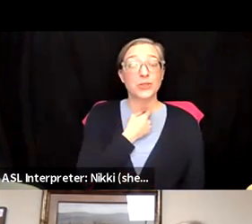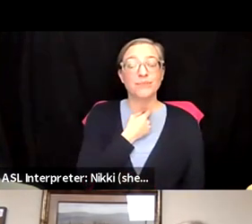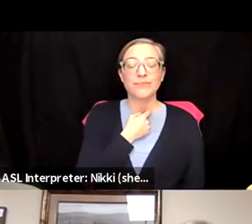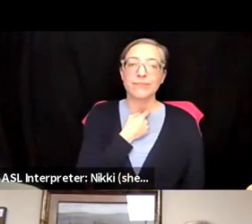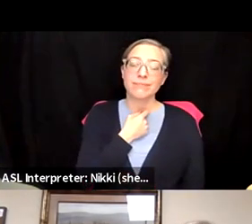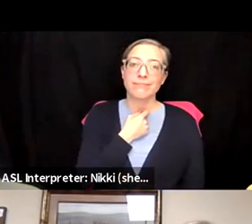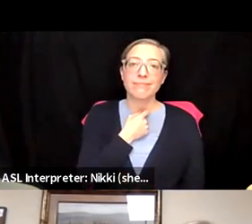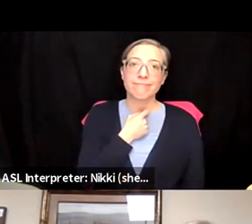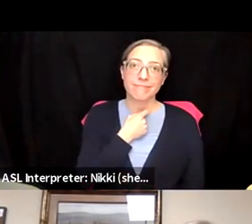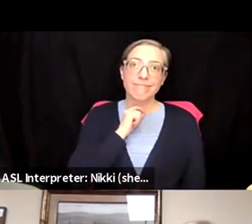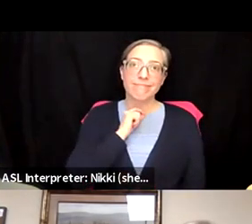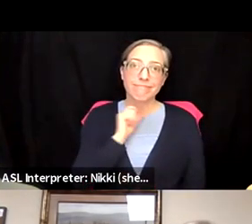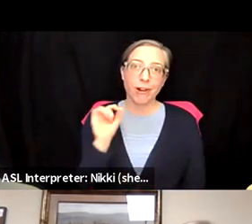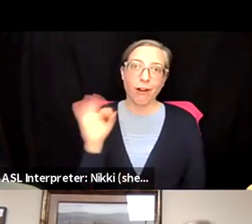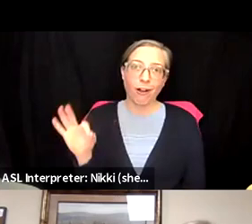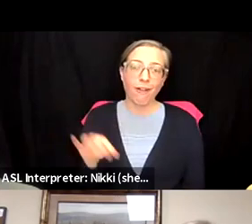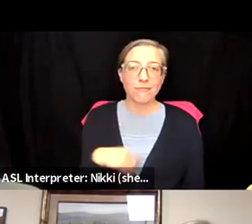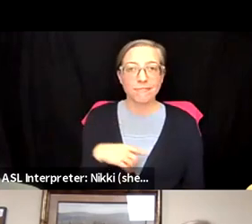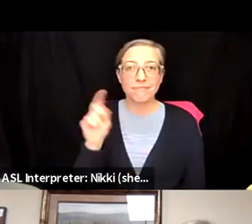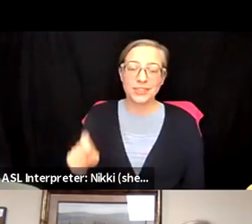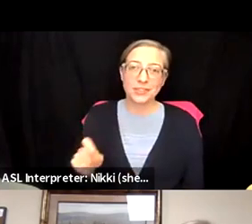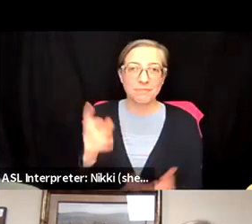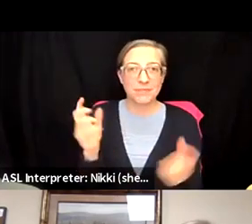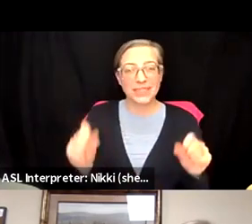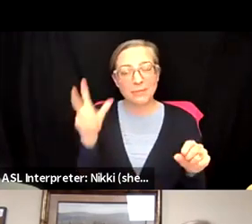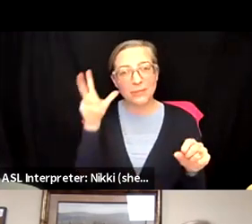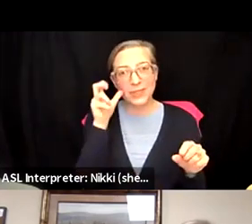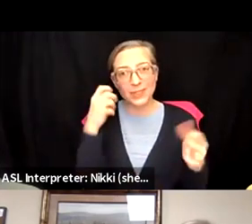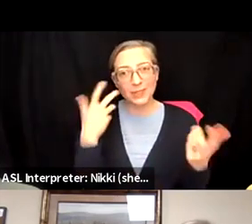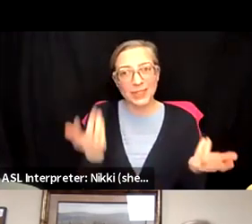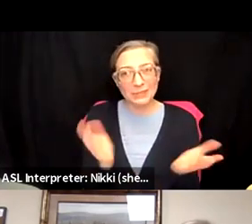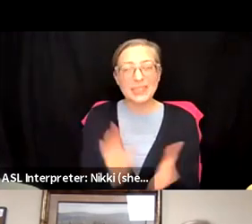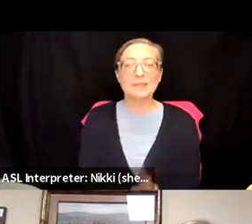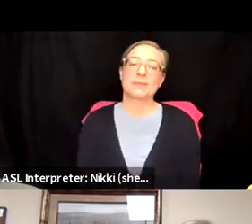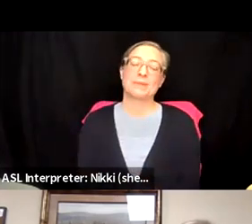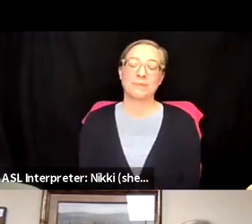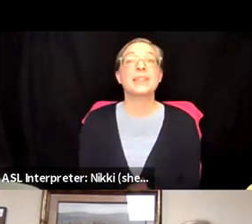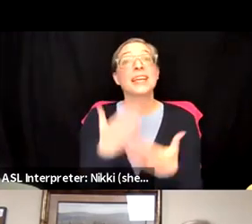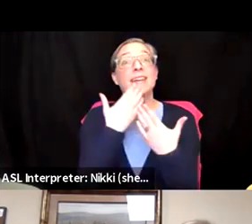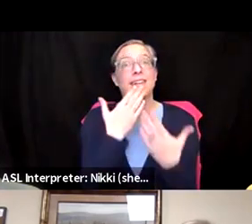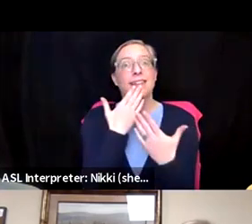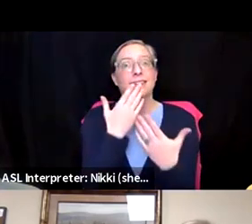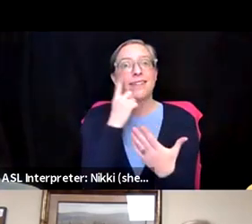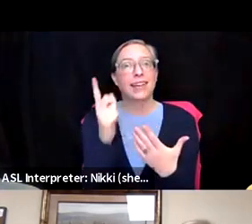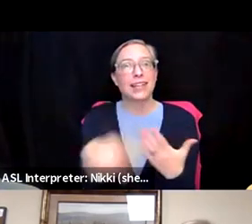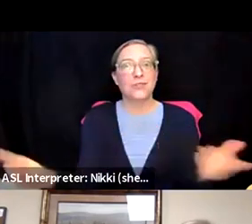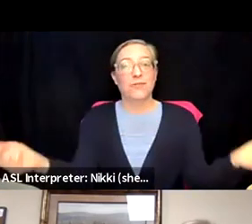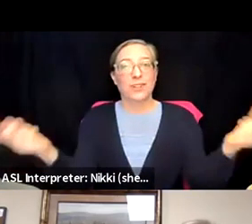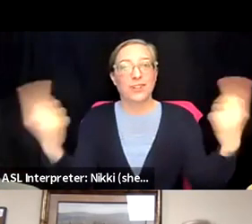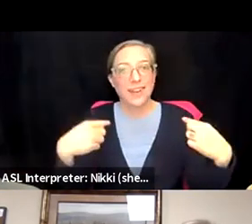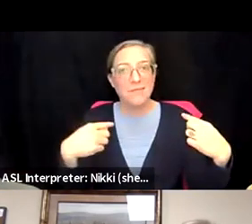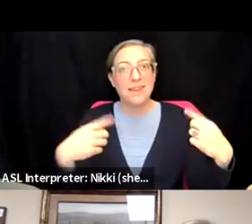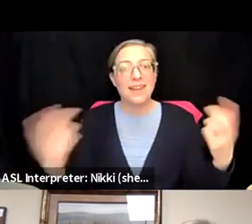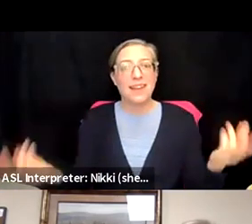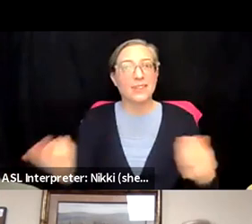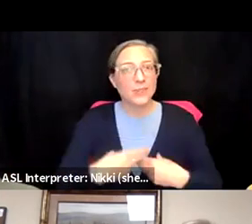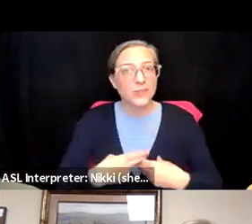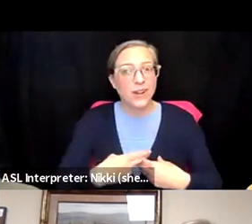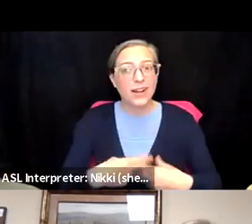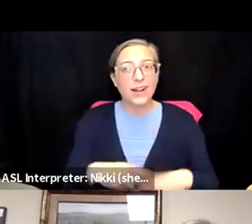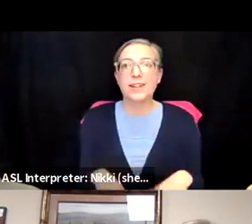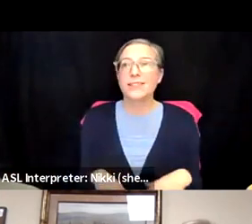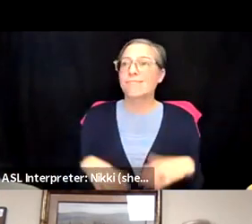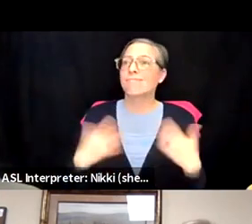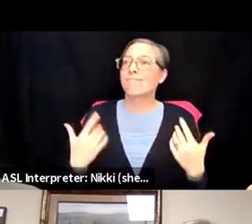just wanted to say thank you all for coming. It's great to see such a great crowd. I will go into more